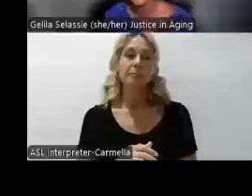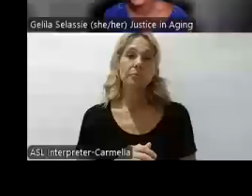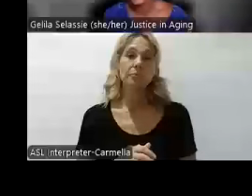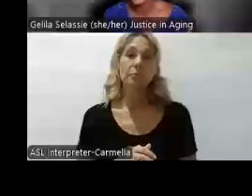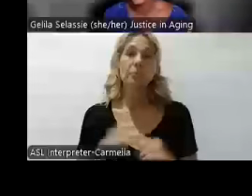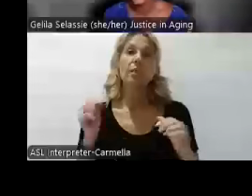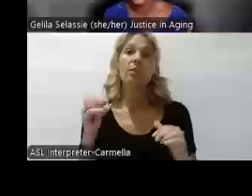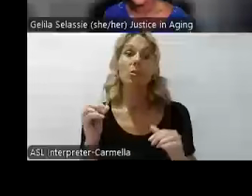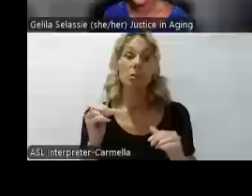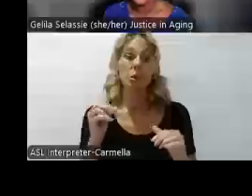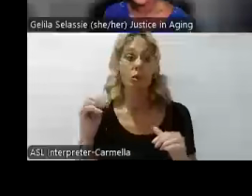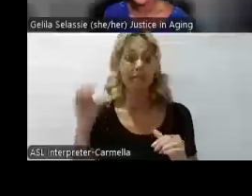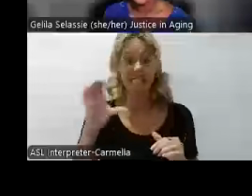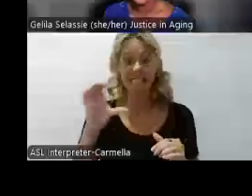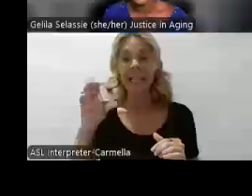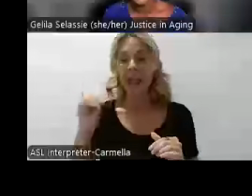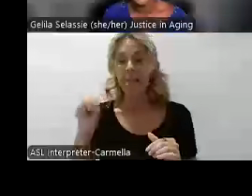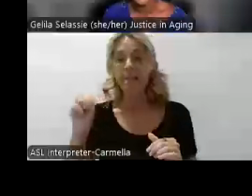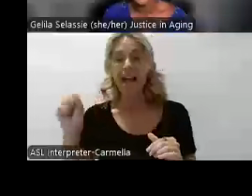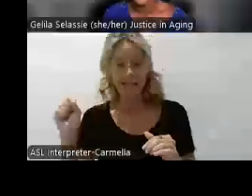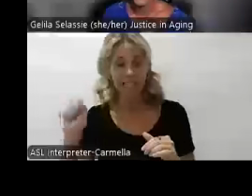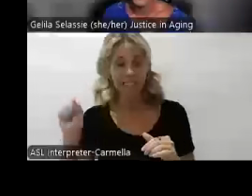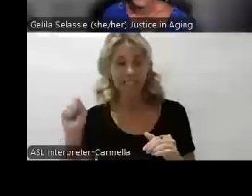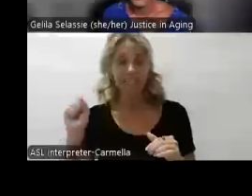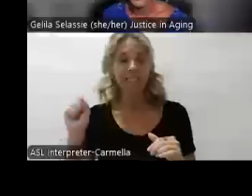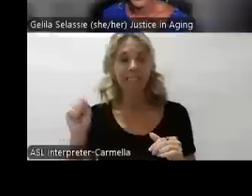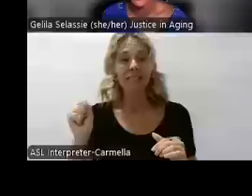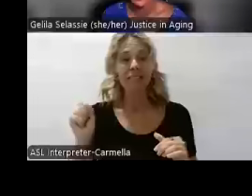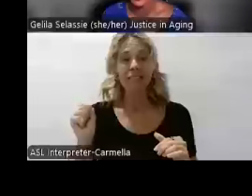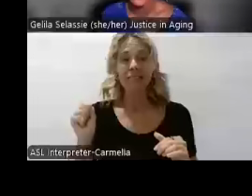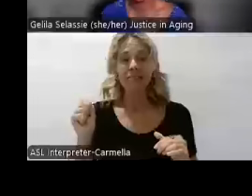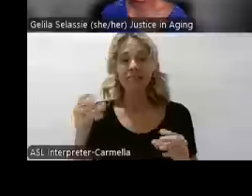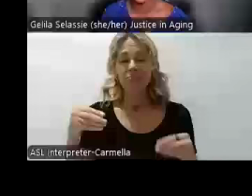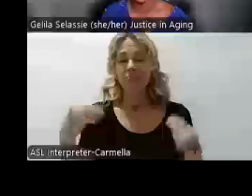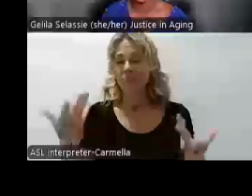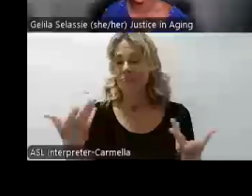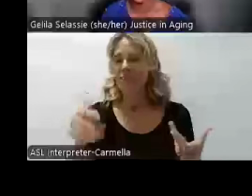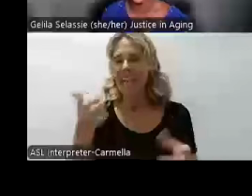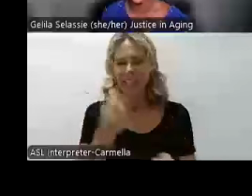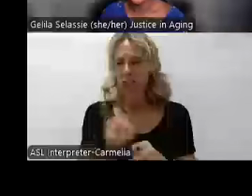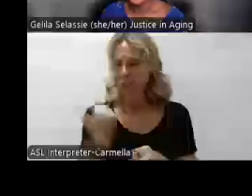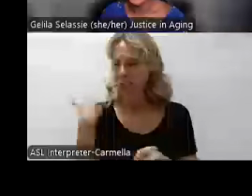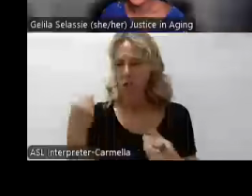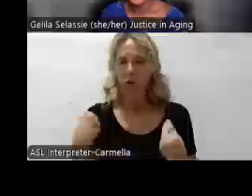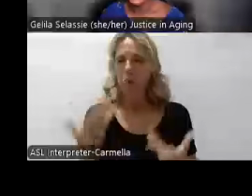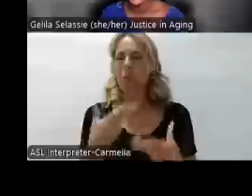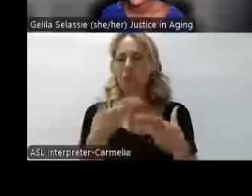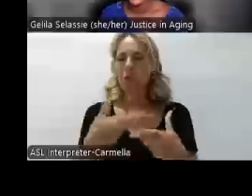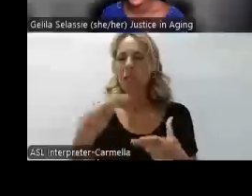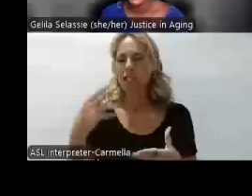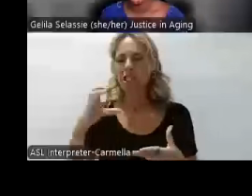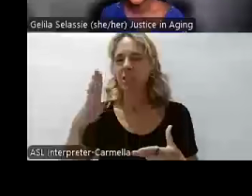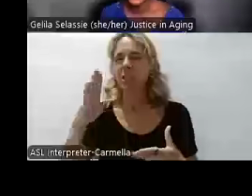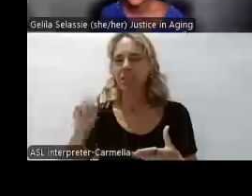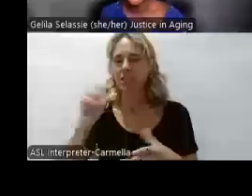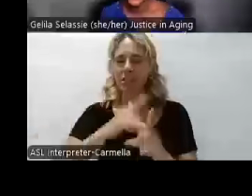And so CMS issued regulations a little over 10 years ago, called the HCBS settings